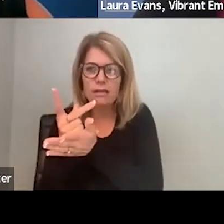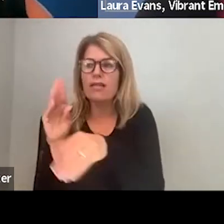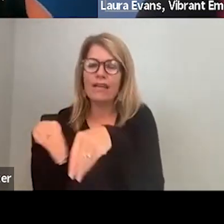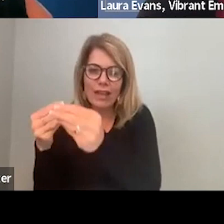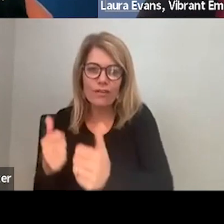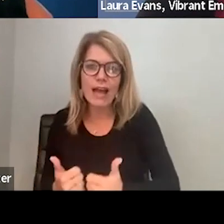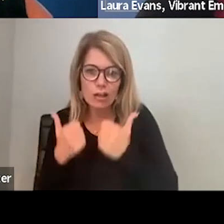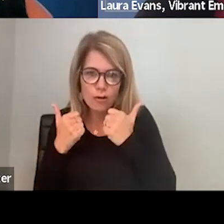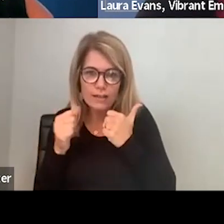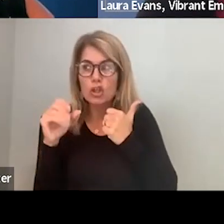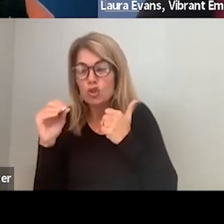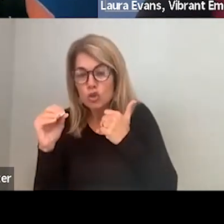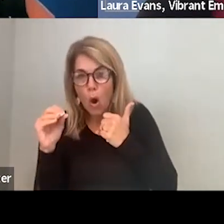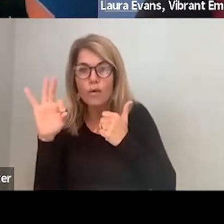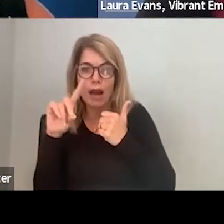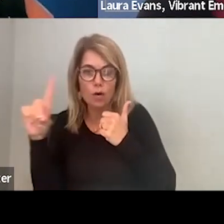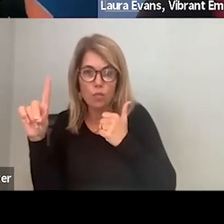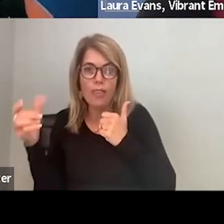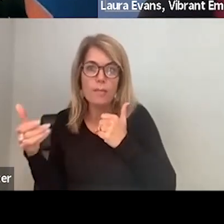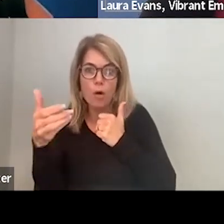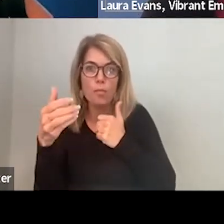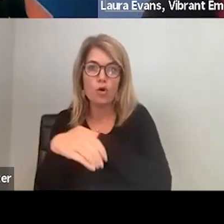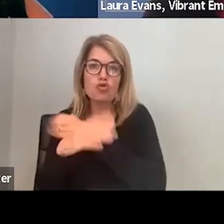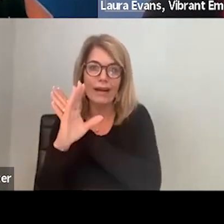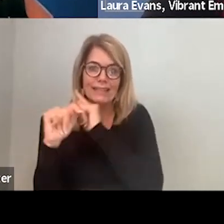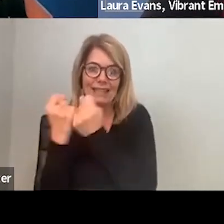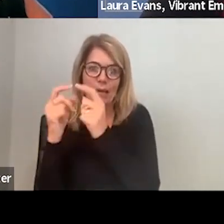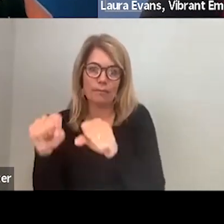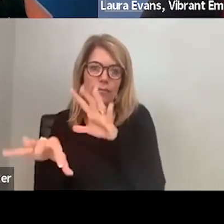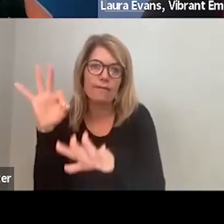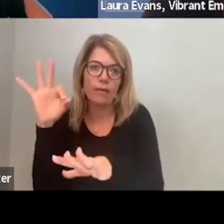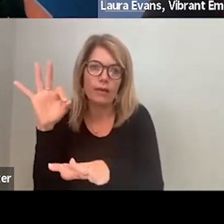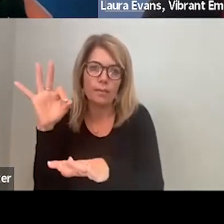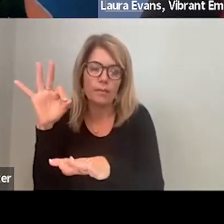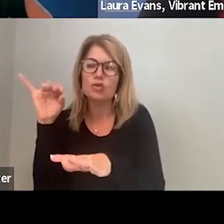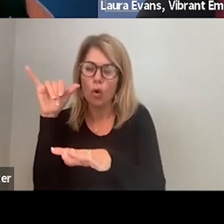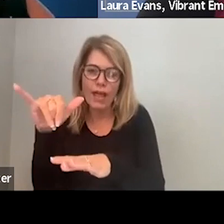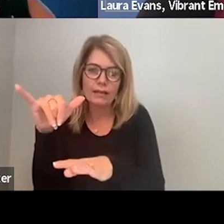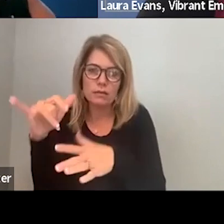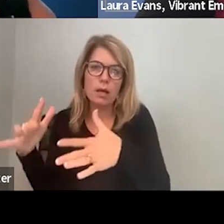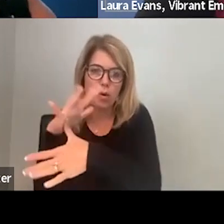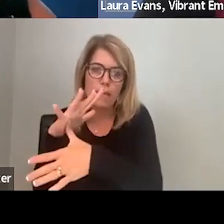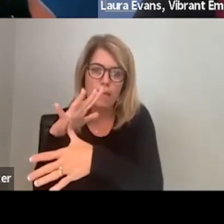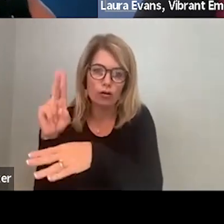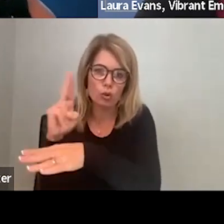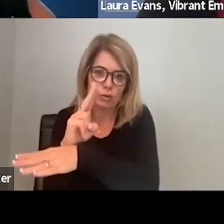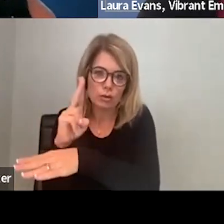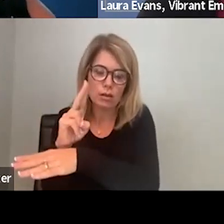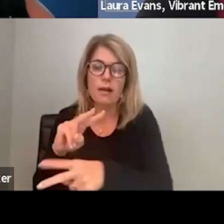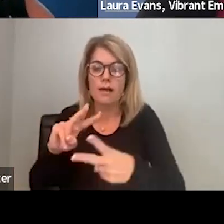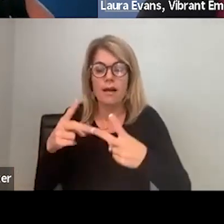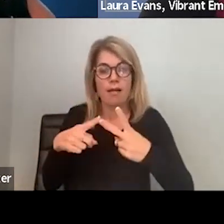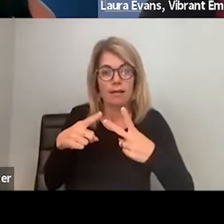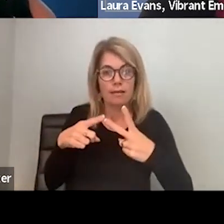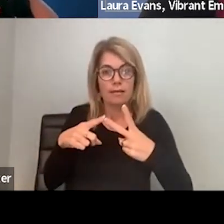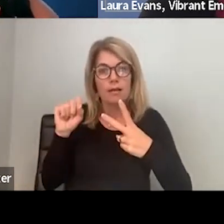that 911, the mobile crisis team, can find them. So that's kind of primary use, number one. Number two, to connect